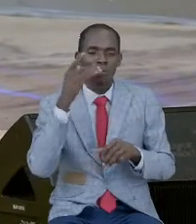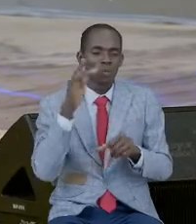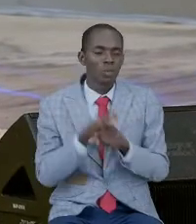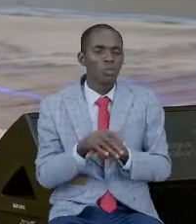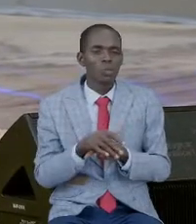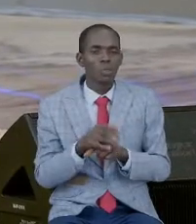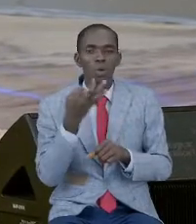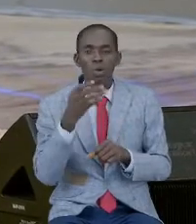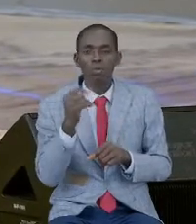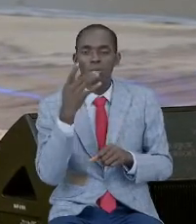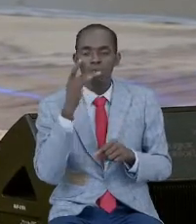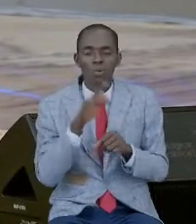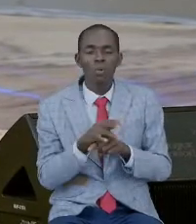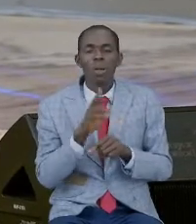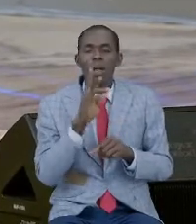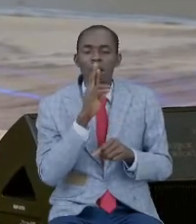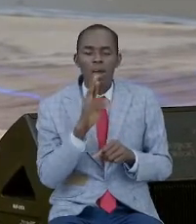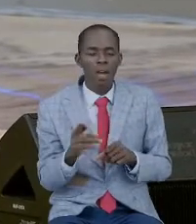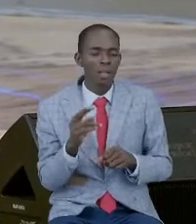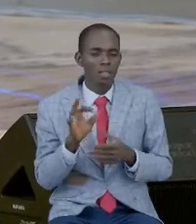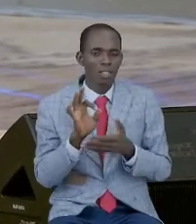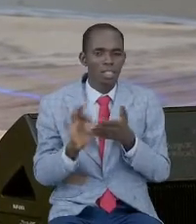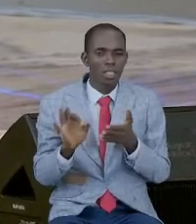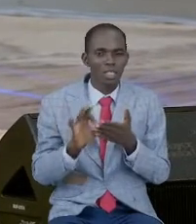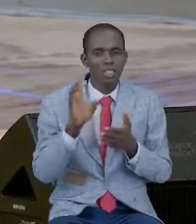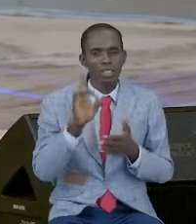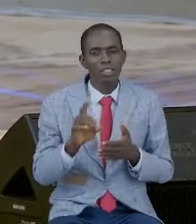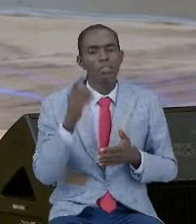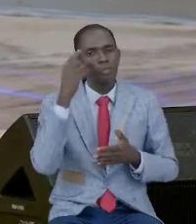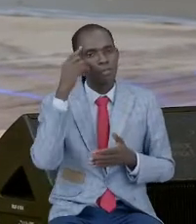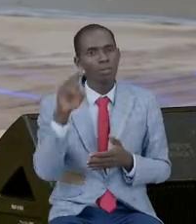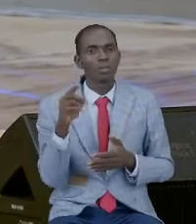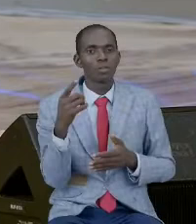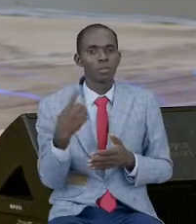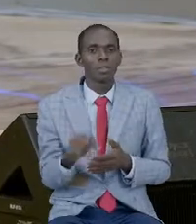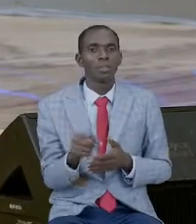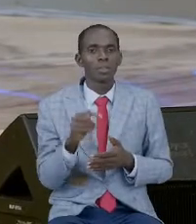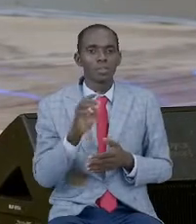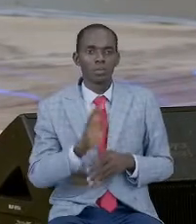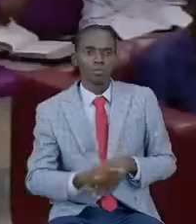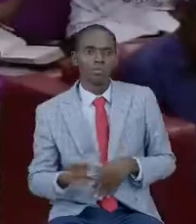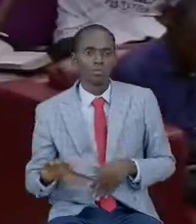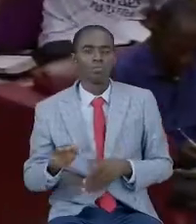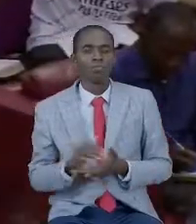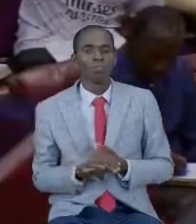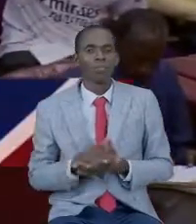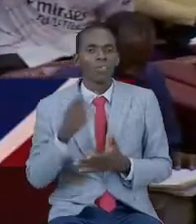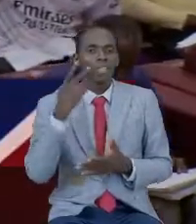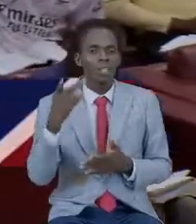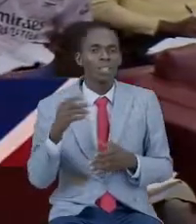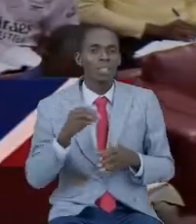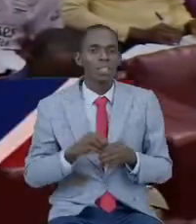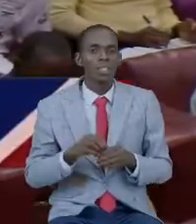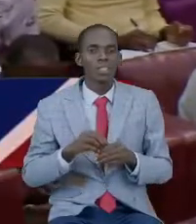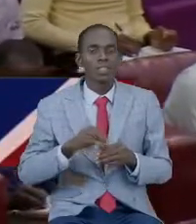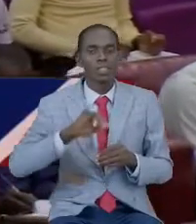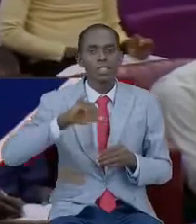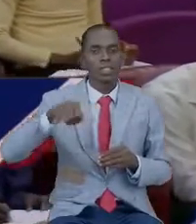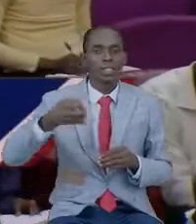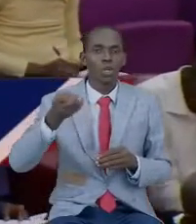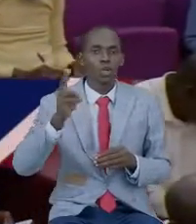are counted for the seed. It tells us in John chapter 3, reading from verse